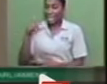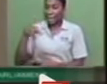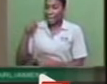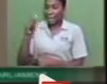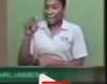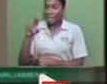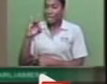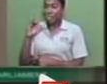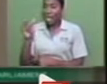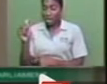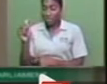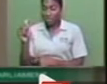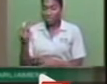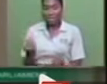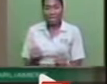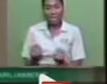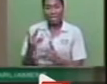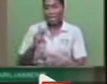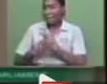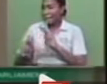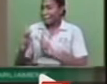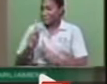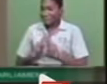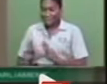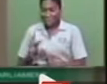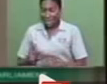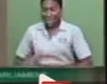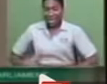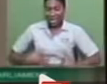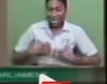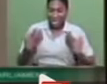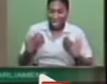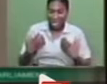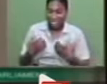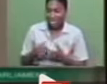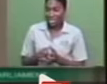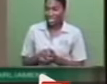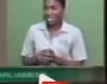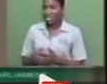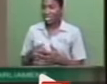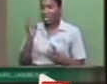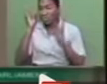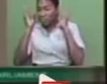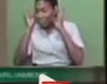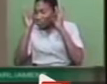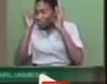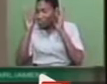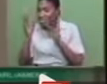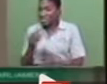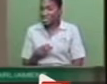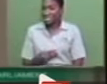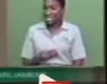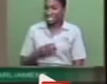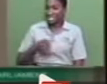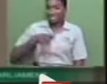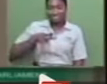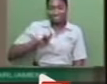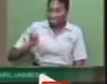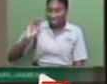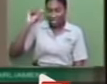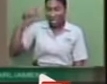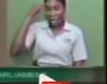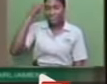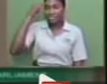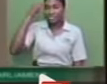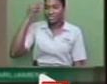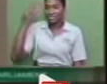spectrum. There is anger at both sides of the spectrum, and there is resentment on both sides. And I